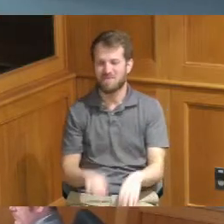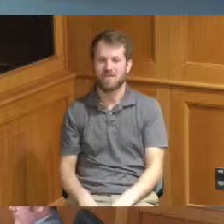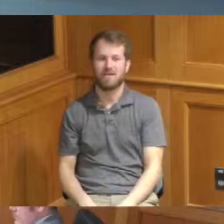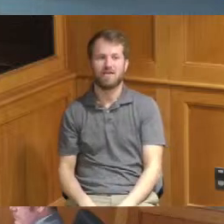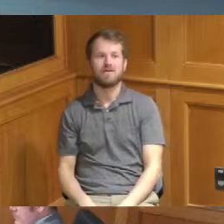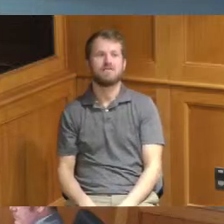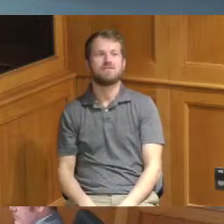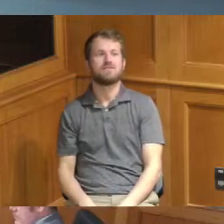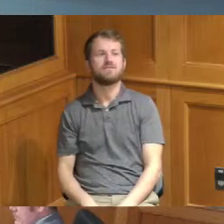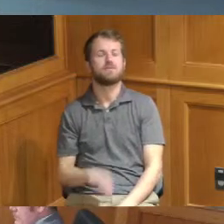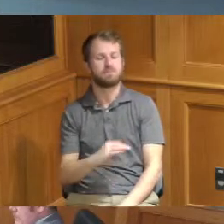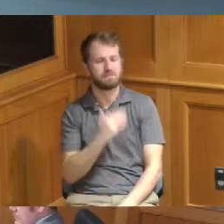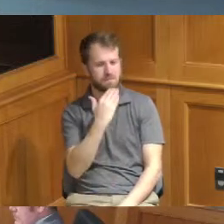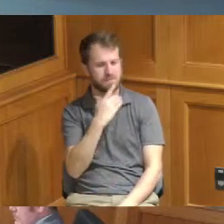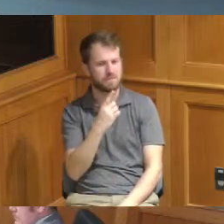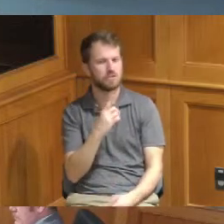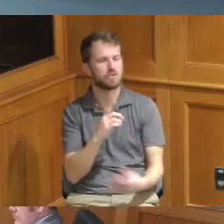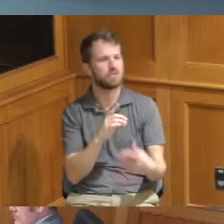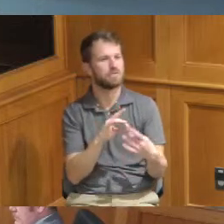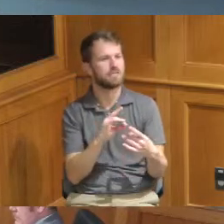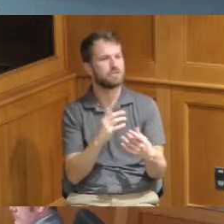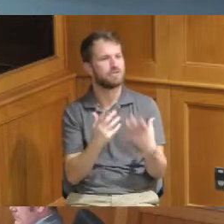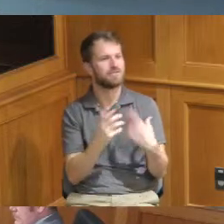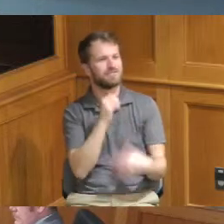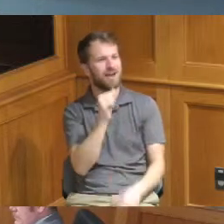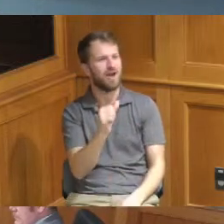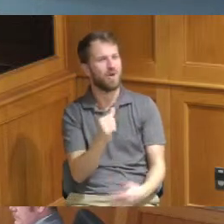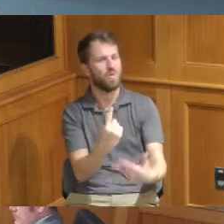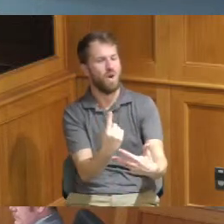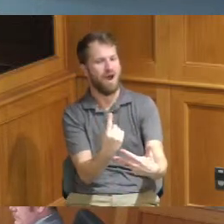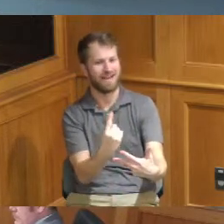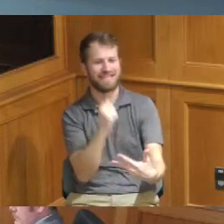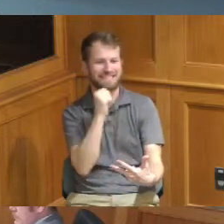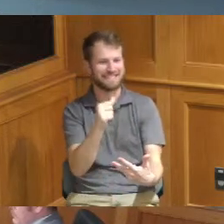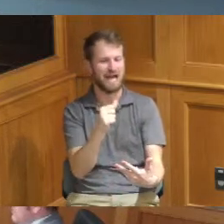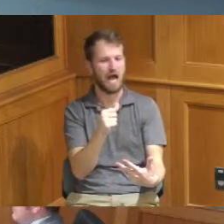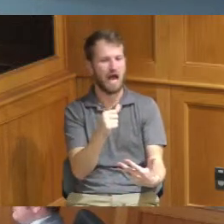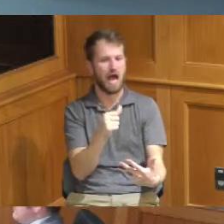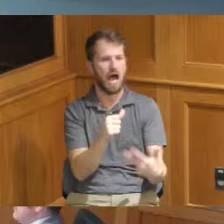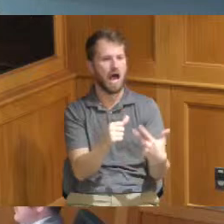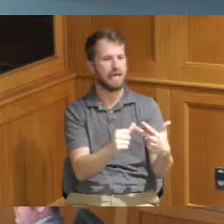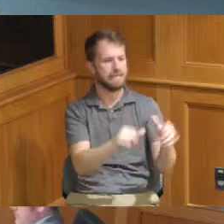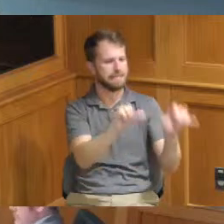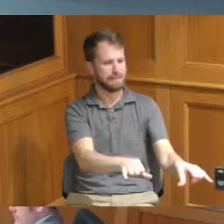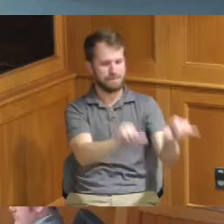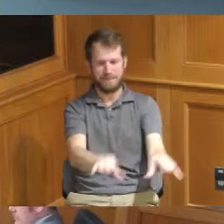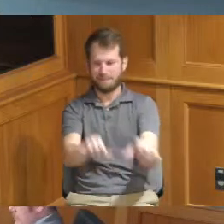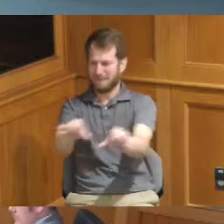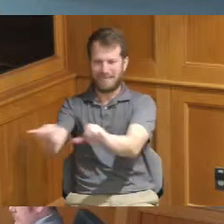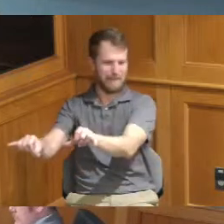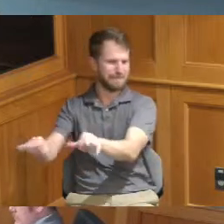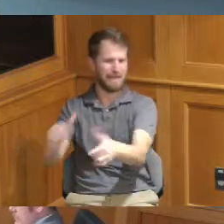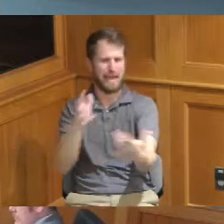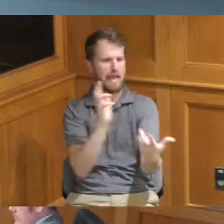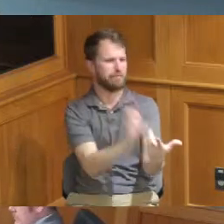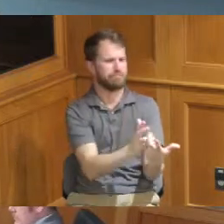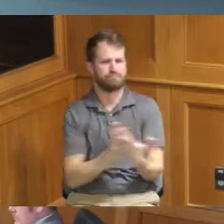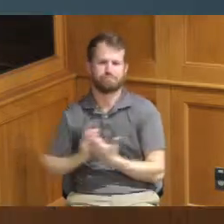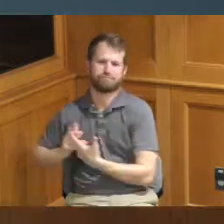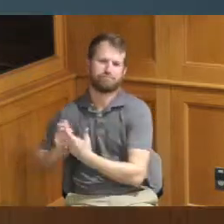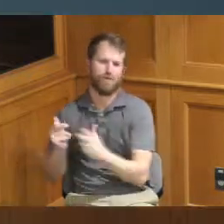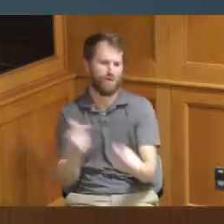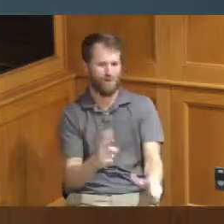made, that there's not like one, because there is no cookie cutter, because every person's different, every situation. And